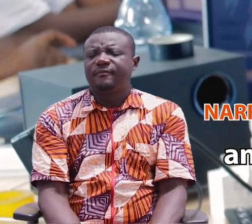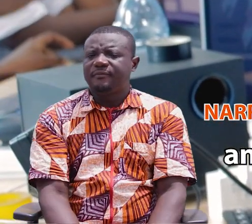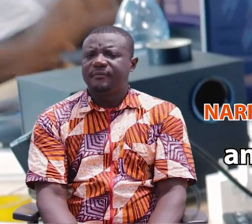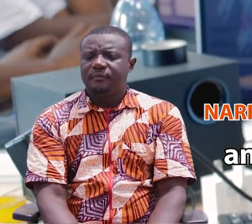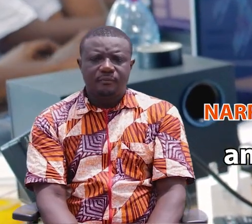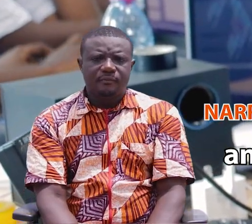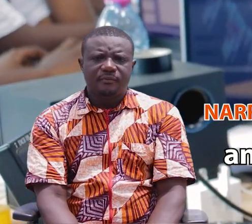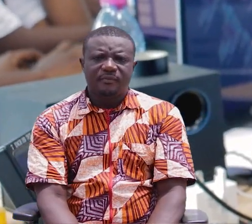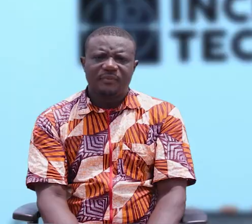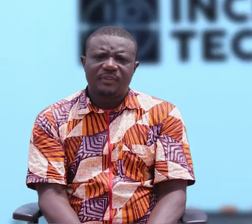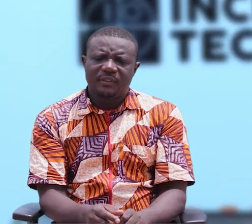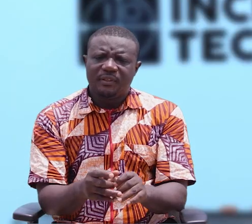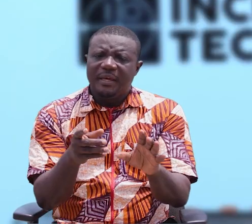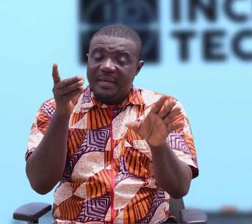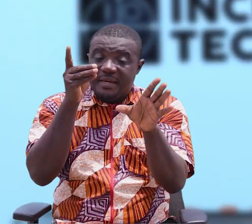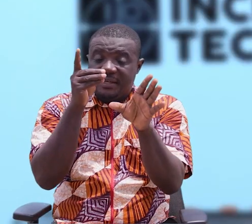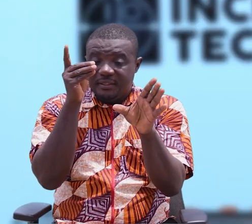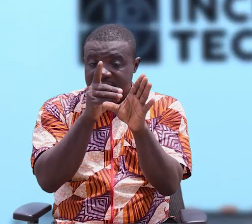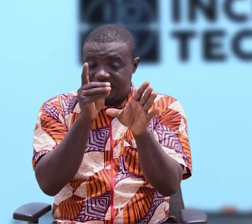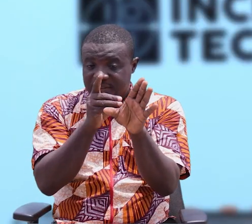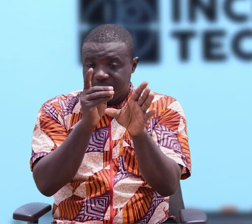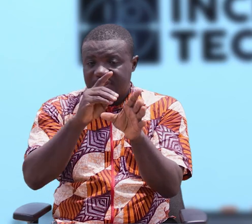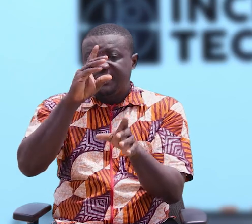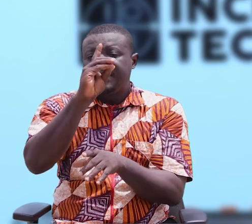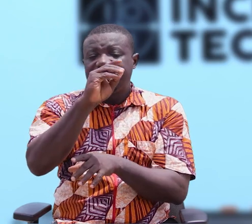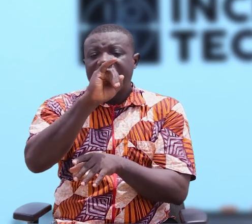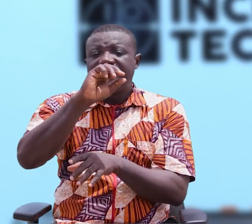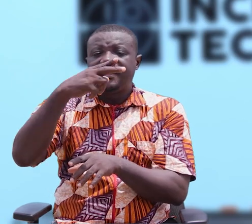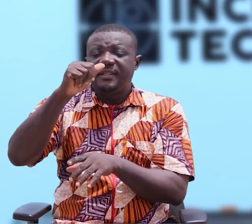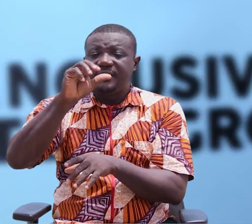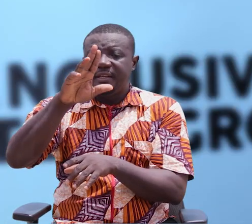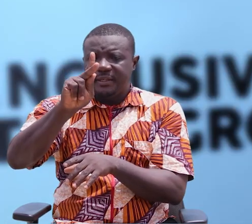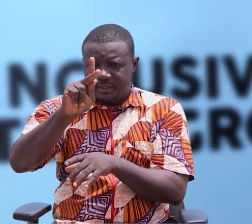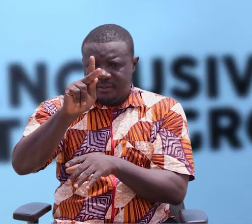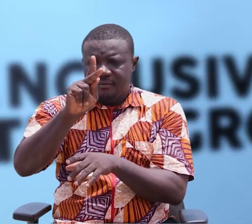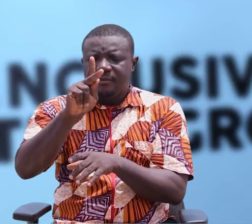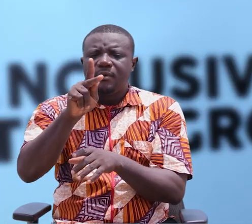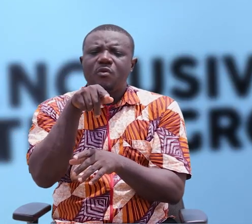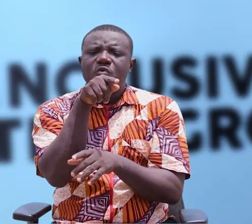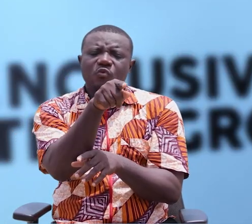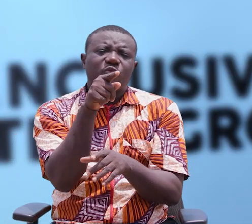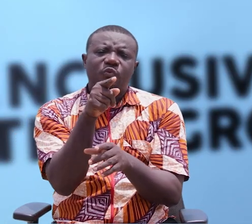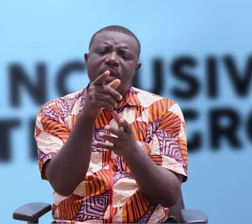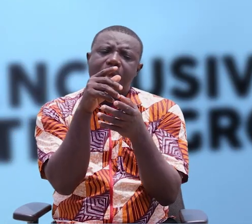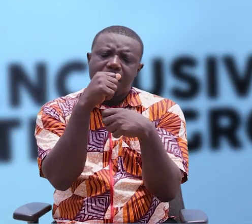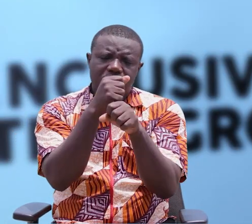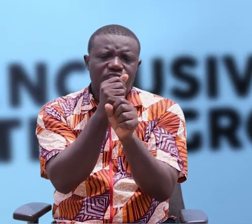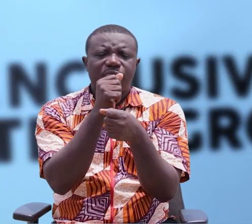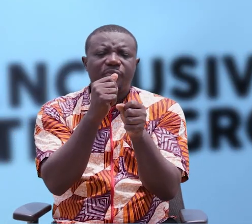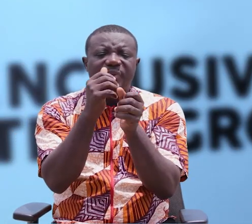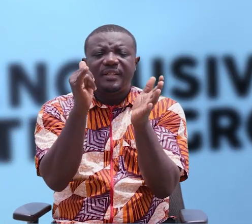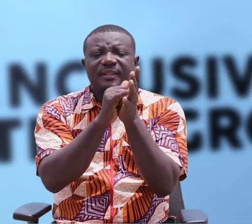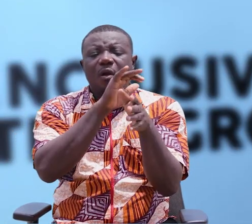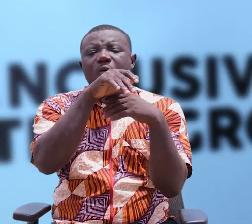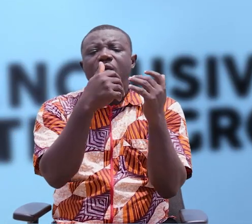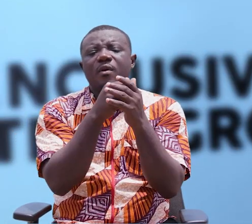disabilities. The Disability Inclusive Hackathon, DHAC for short, came out as a